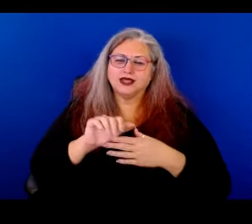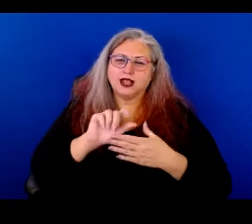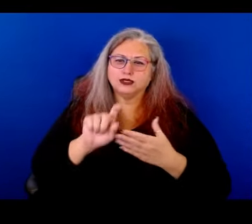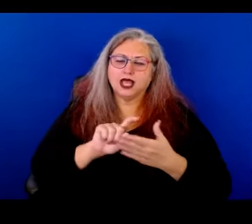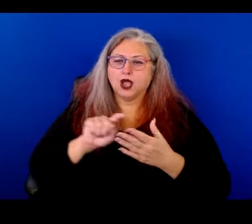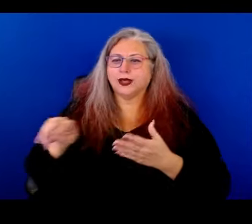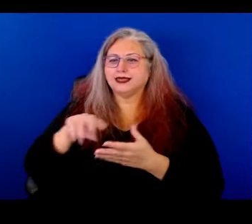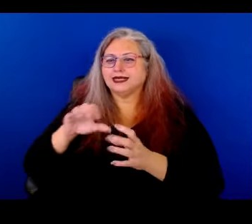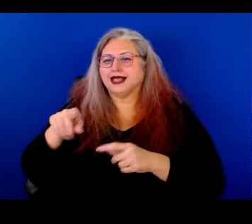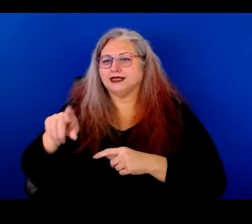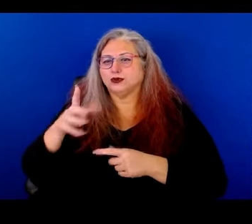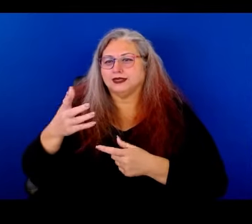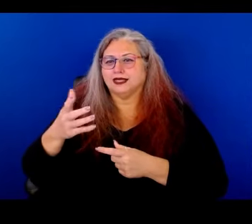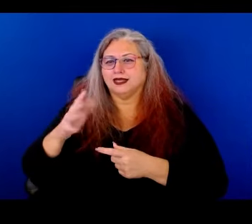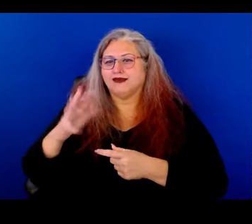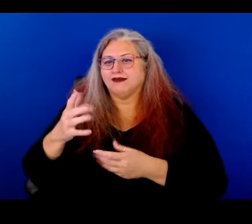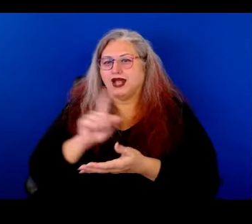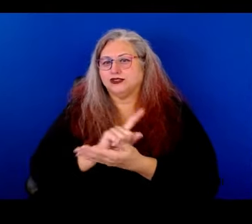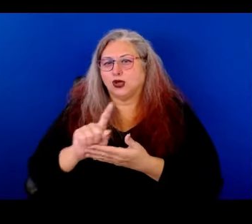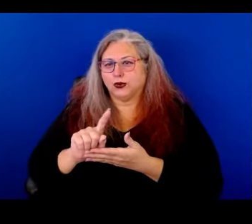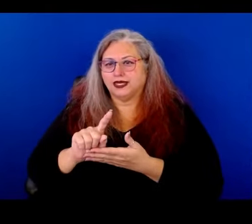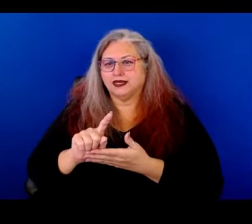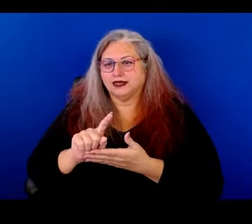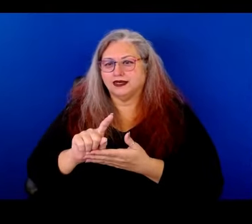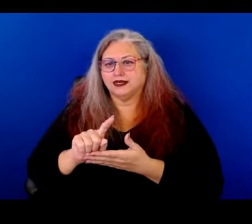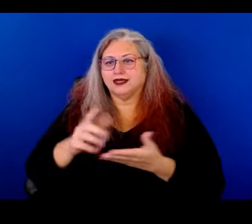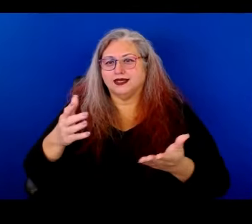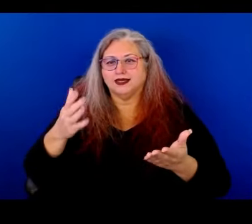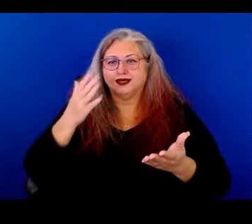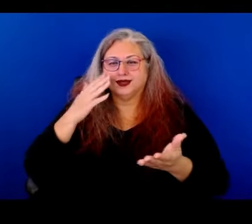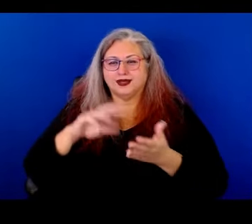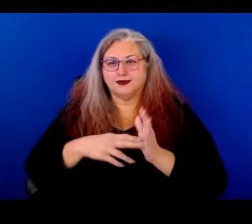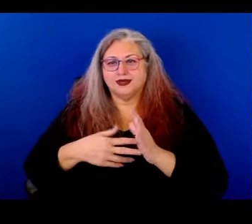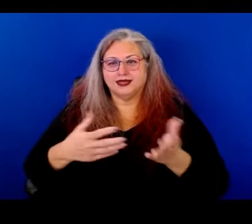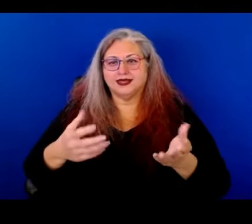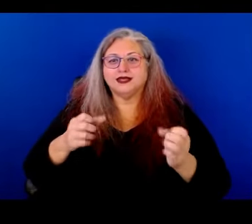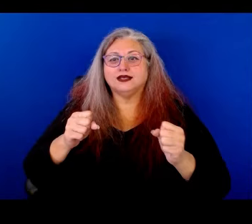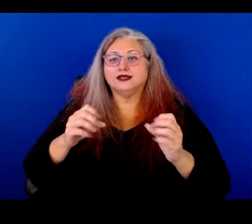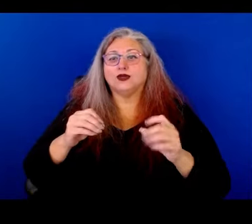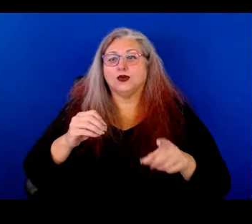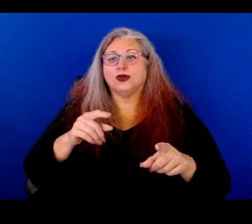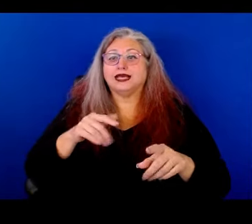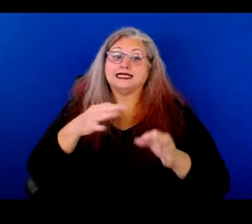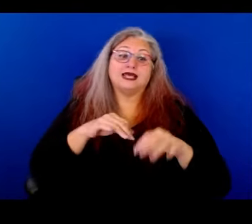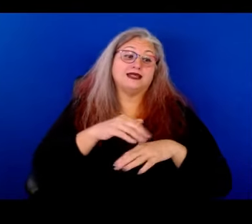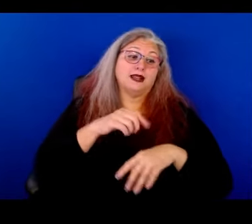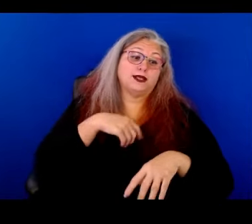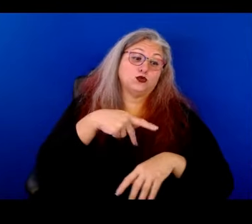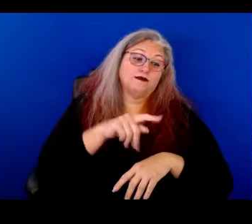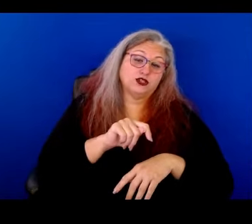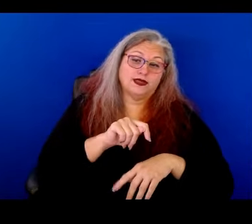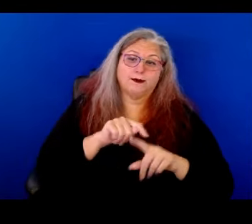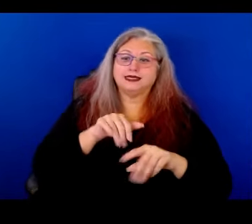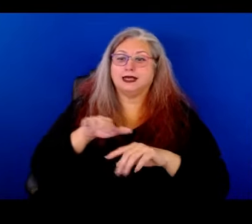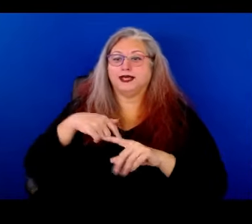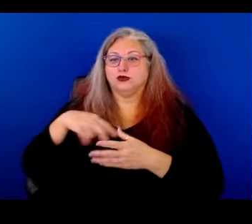$25 an hour. Dance class was $5 a week. You know what I'm saying? Yeah. Yes. So instead of sending me a physical therapy,